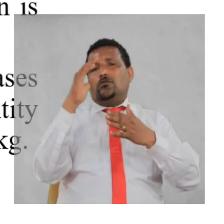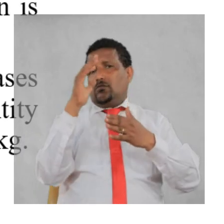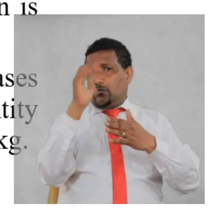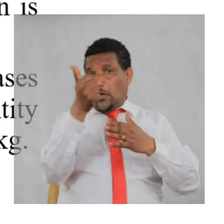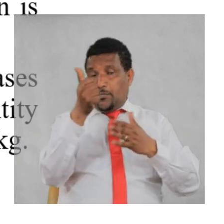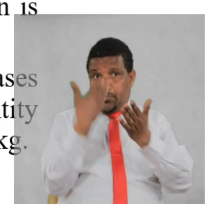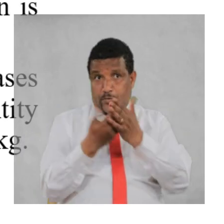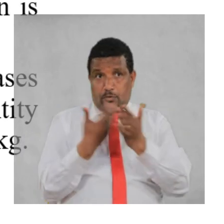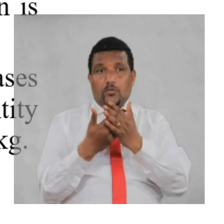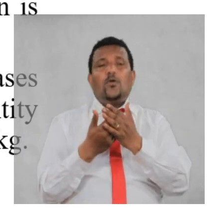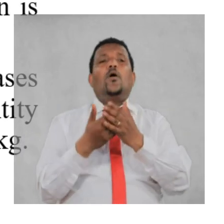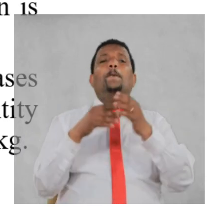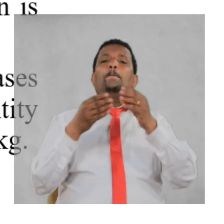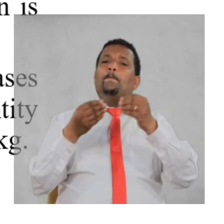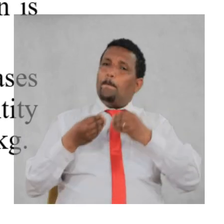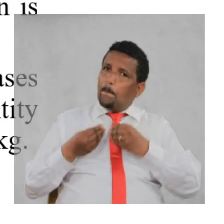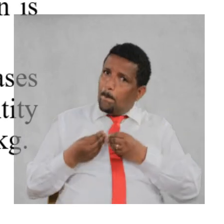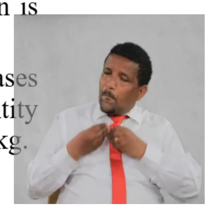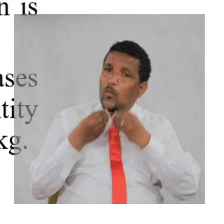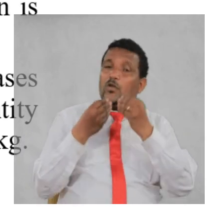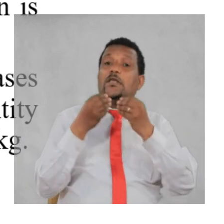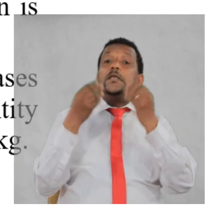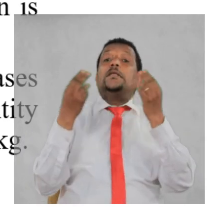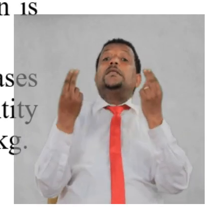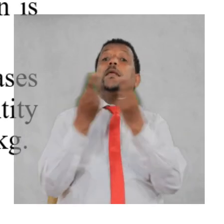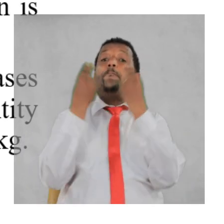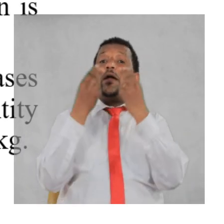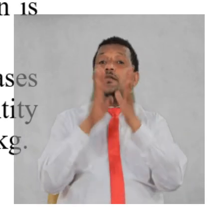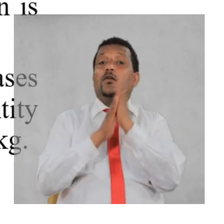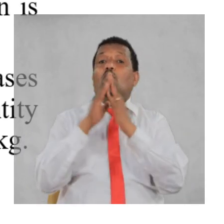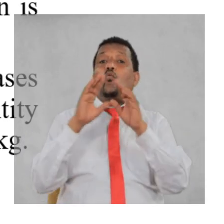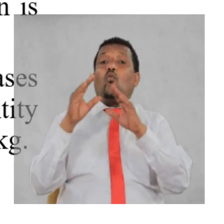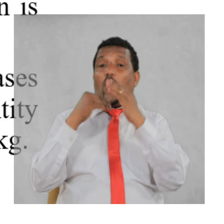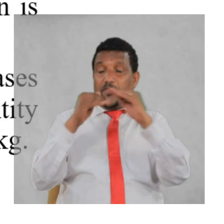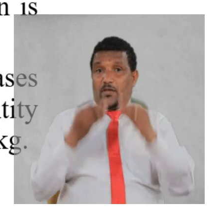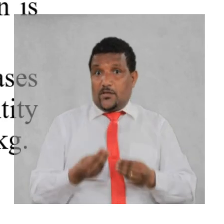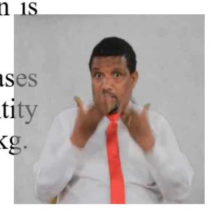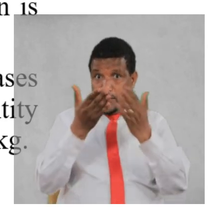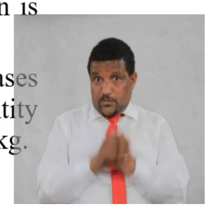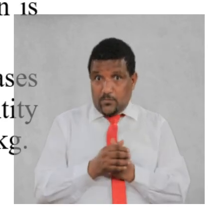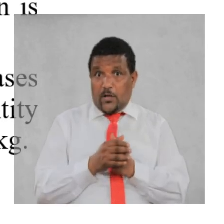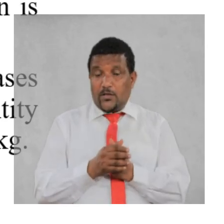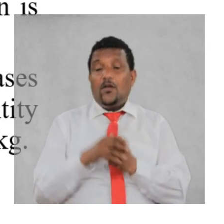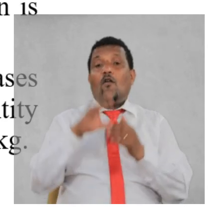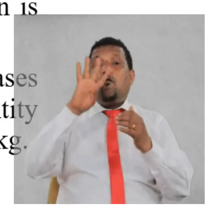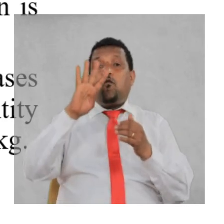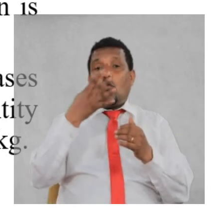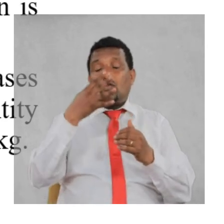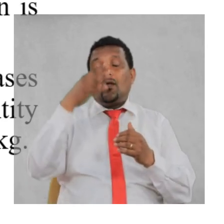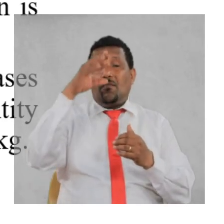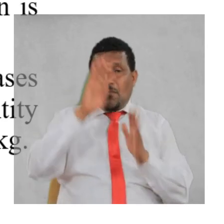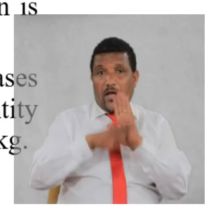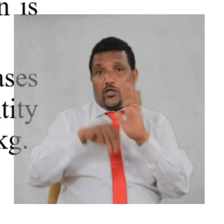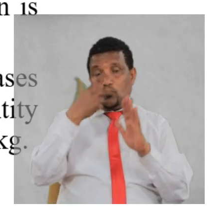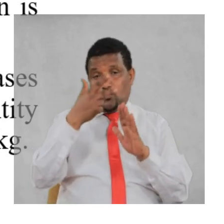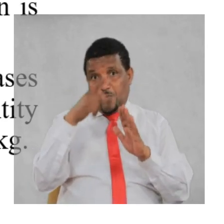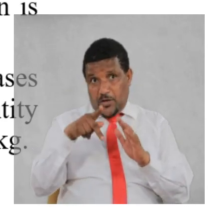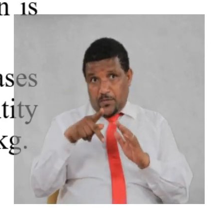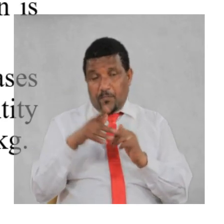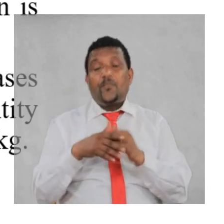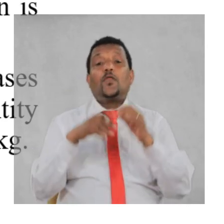as the quant demand, which is equal to 40 minus 2p. This is calculated using the point